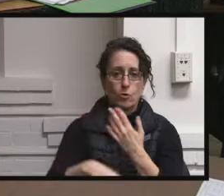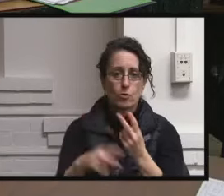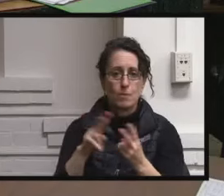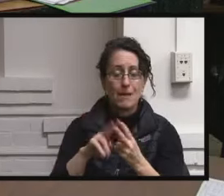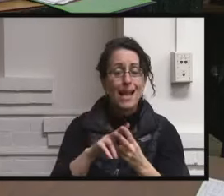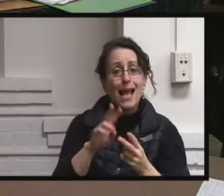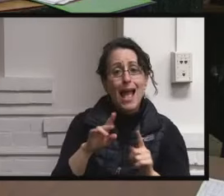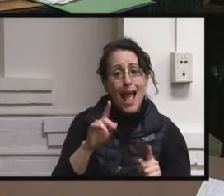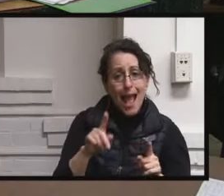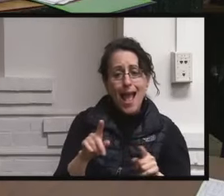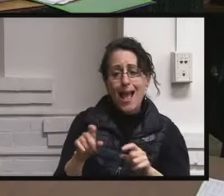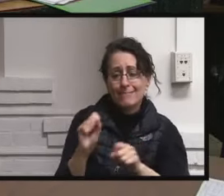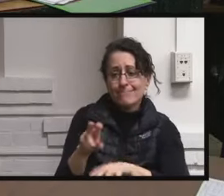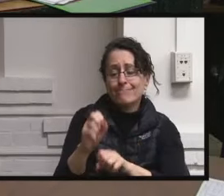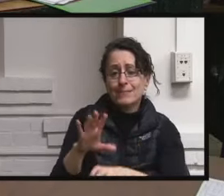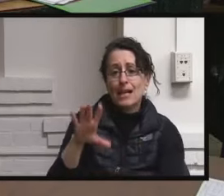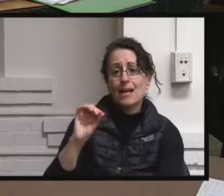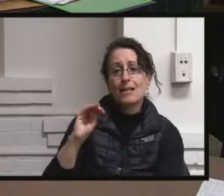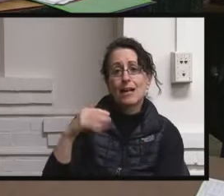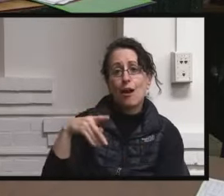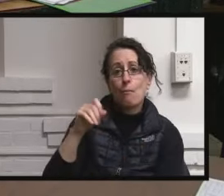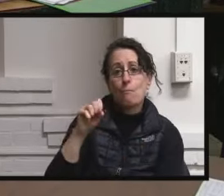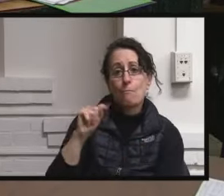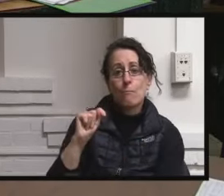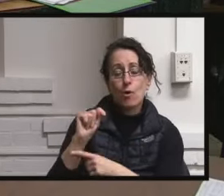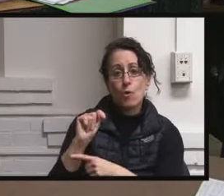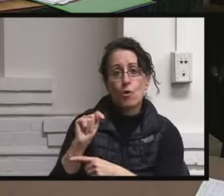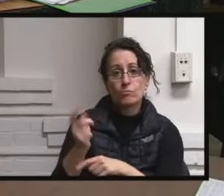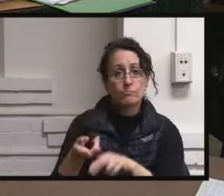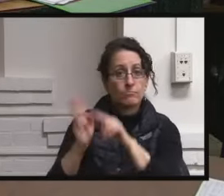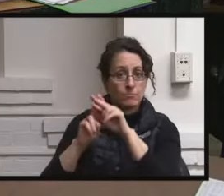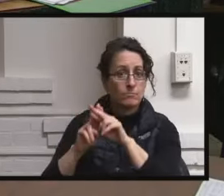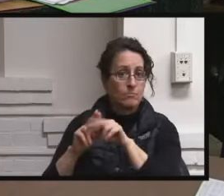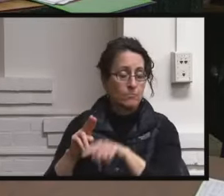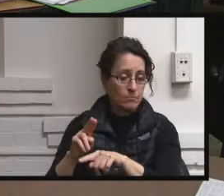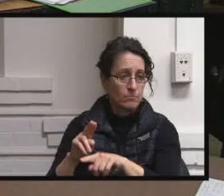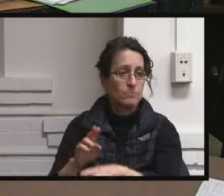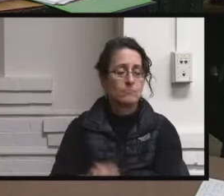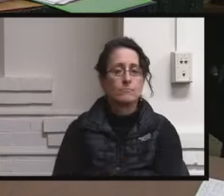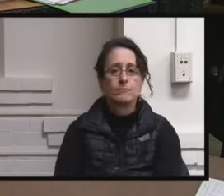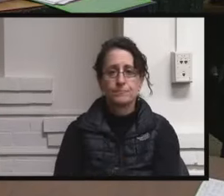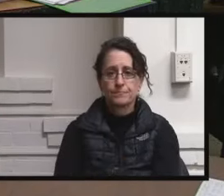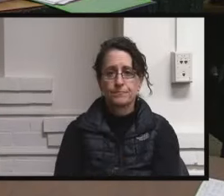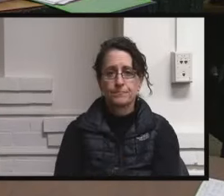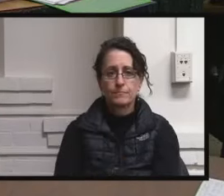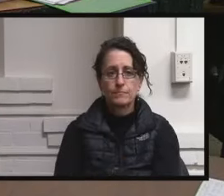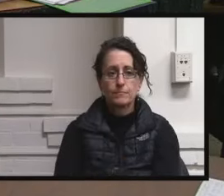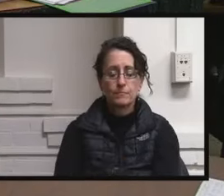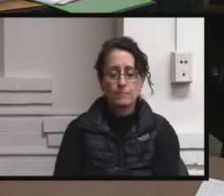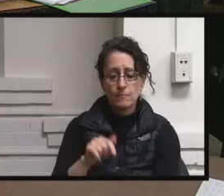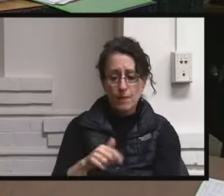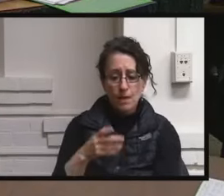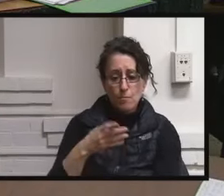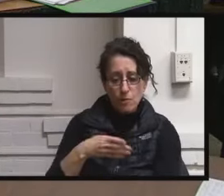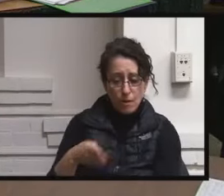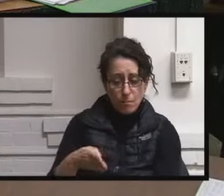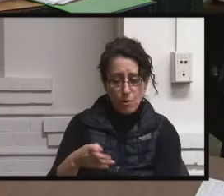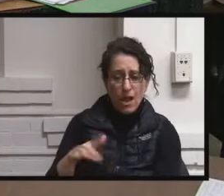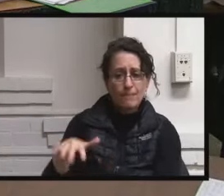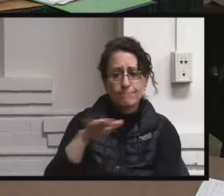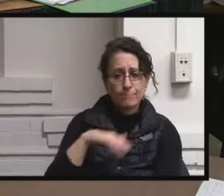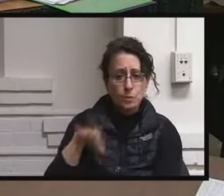organics diversion. Because what we're doing here in Brattleboro and Windham County is very unique,